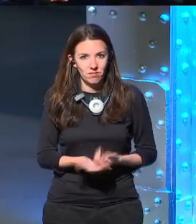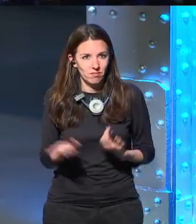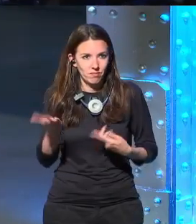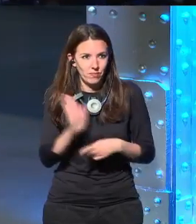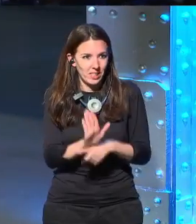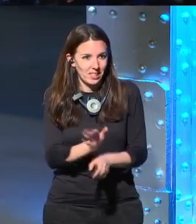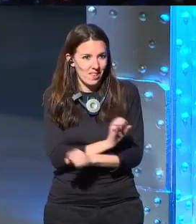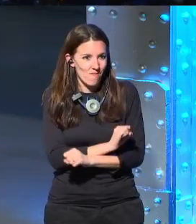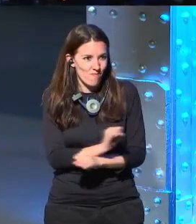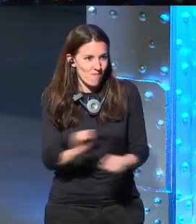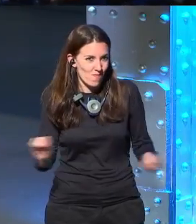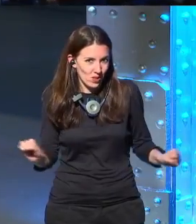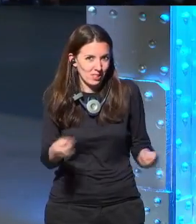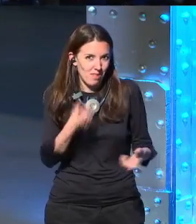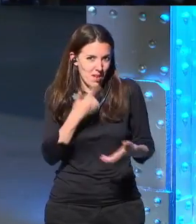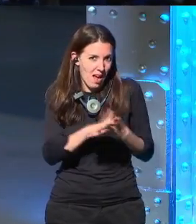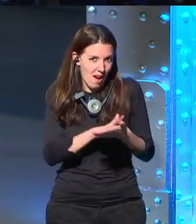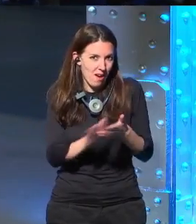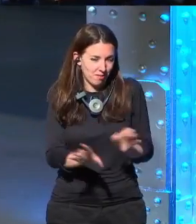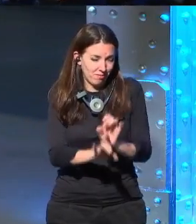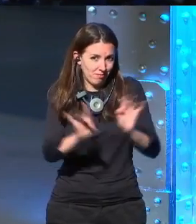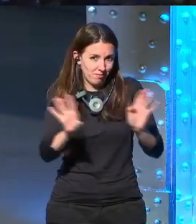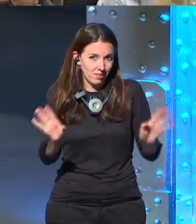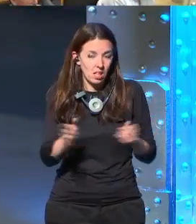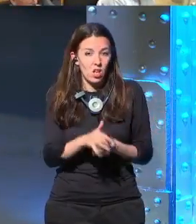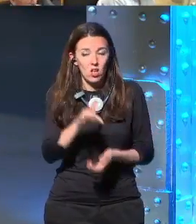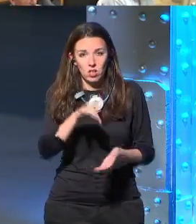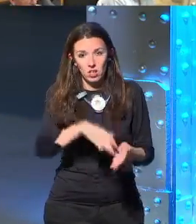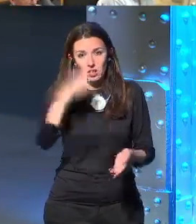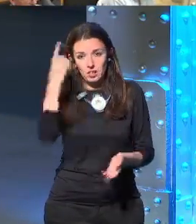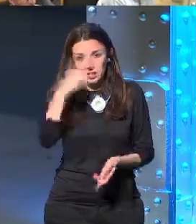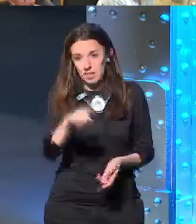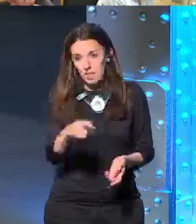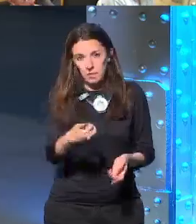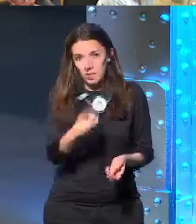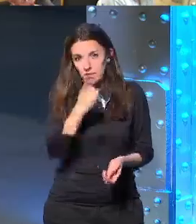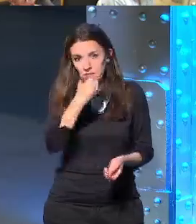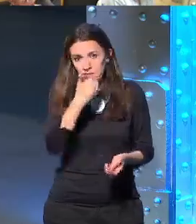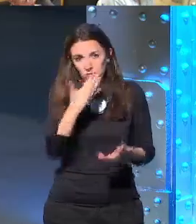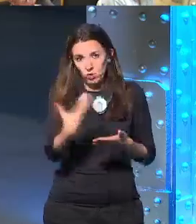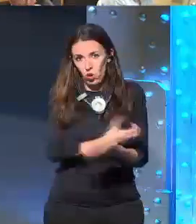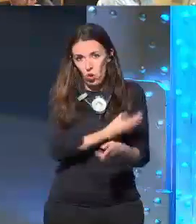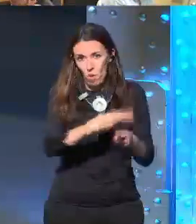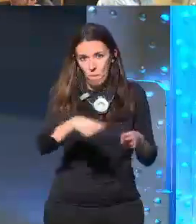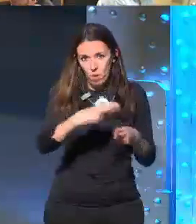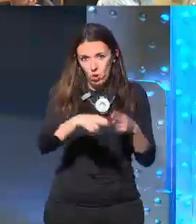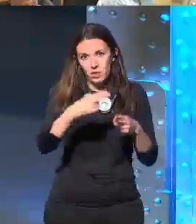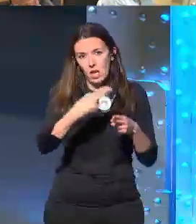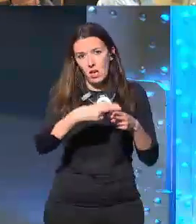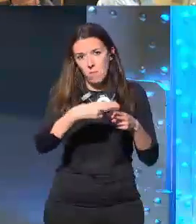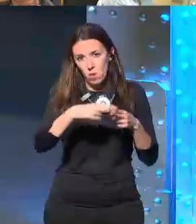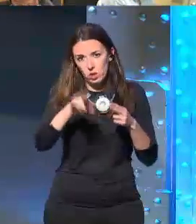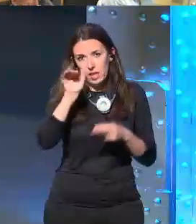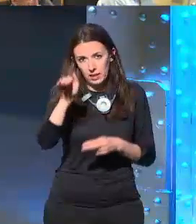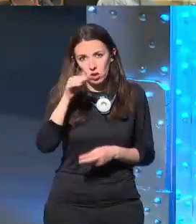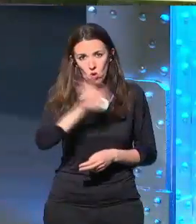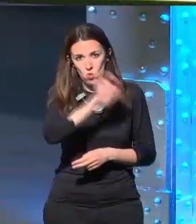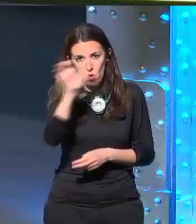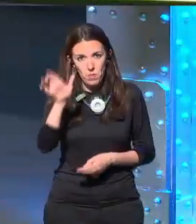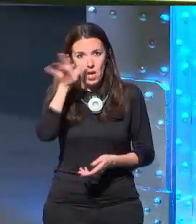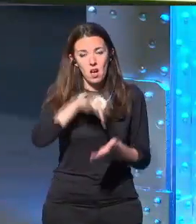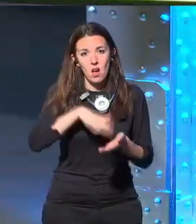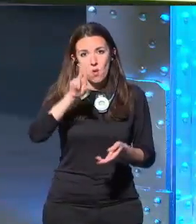Walter, and it's very difficult to introduce him. As you know, he's been a little bit of everything. He's been everything in